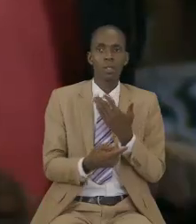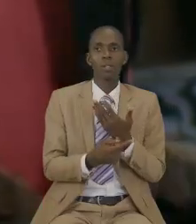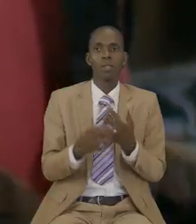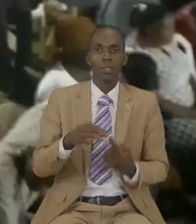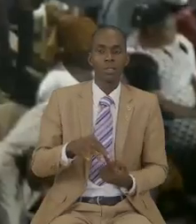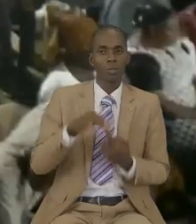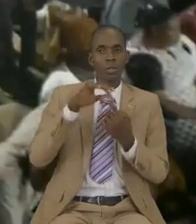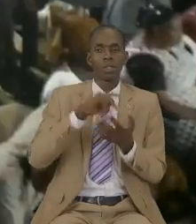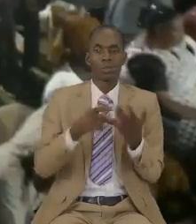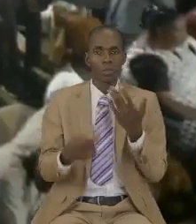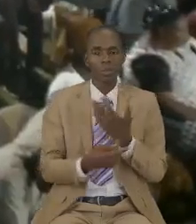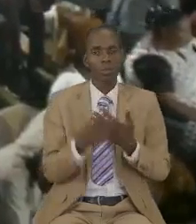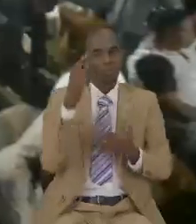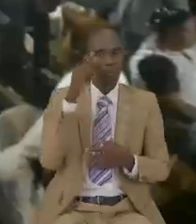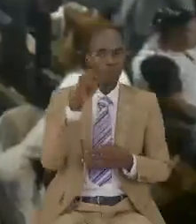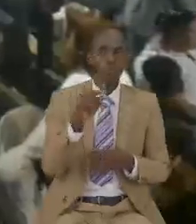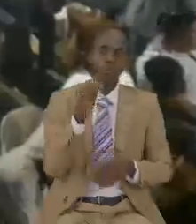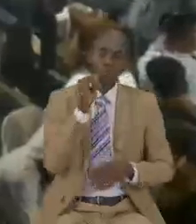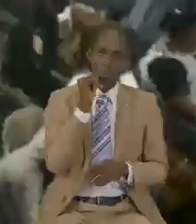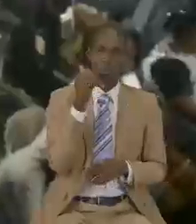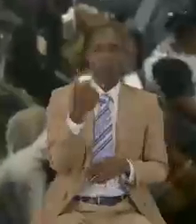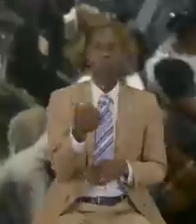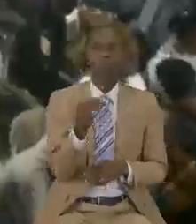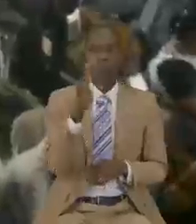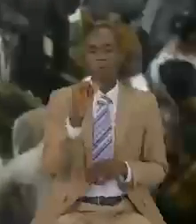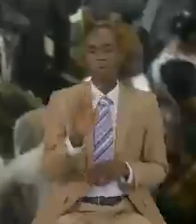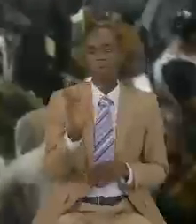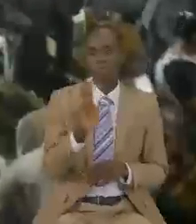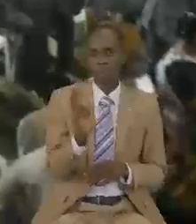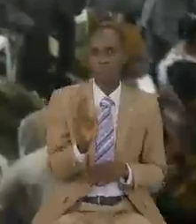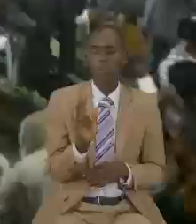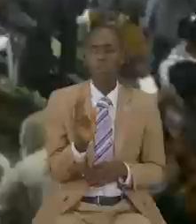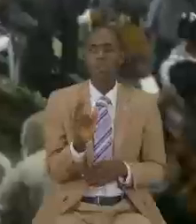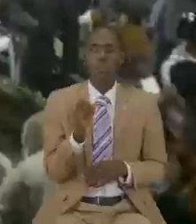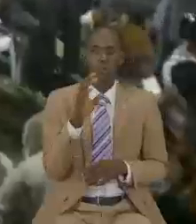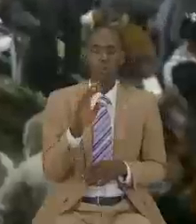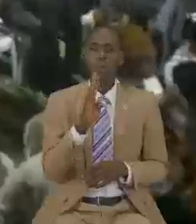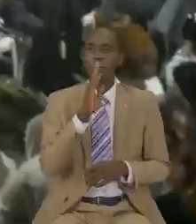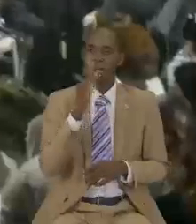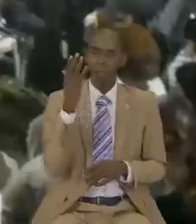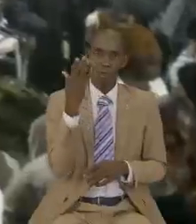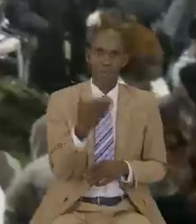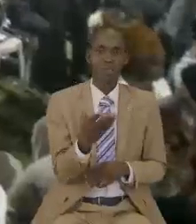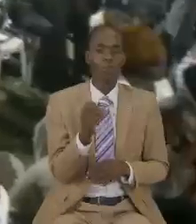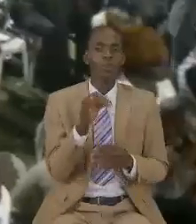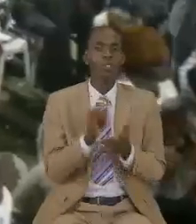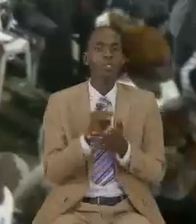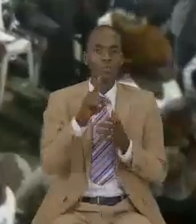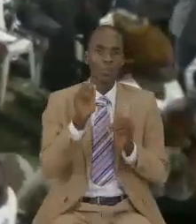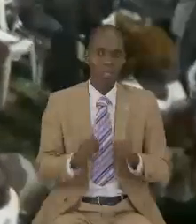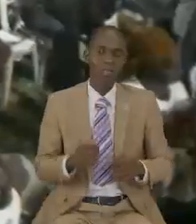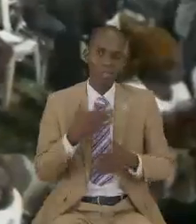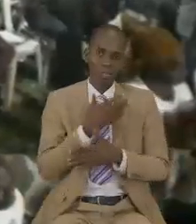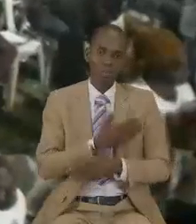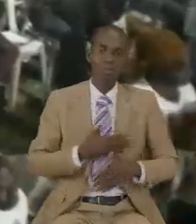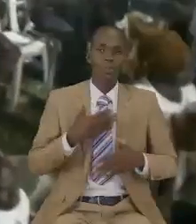end of the worship service, you'll do well to wait behind because the pastor is sending a special